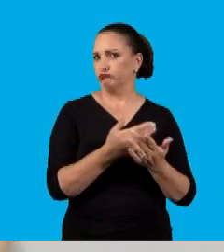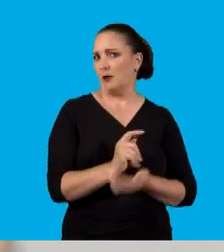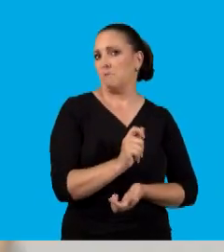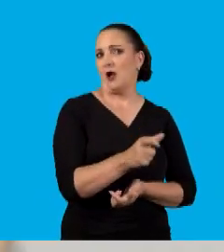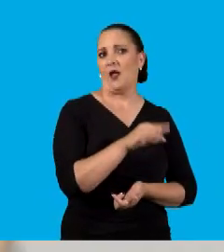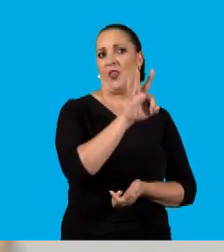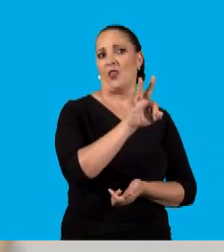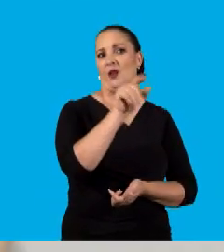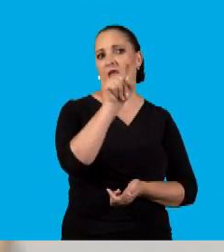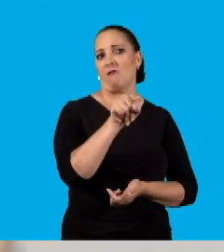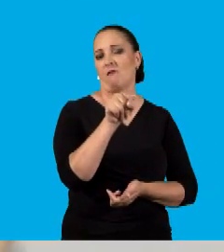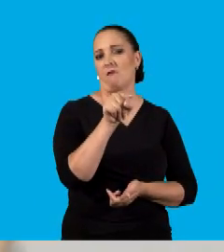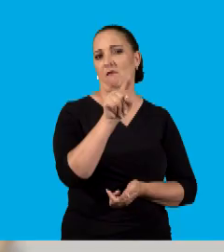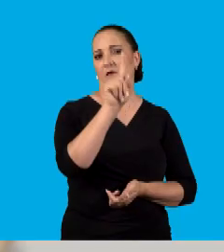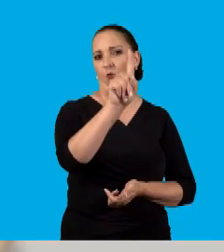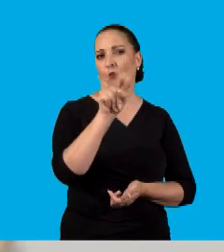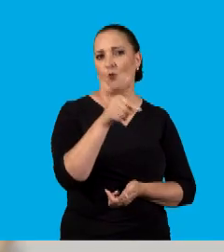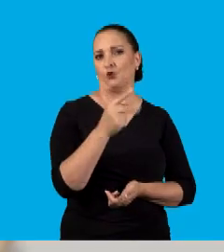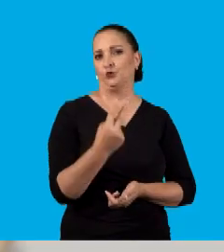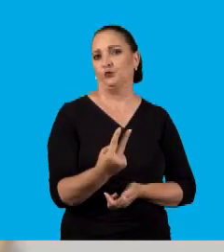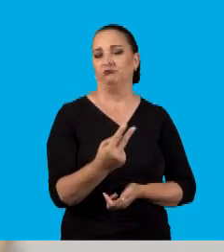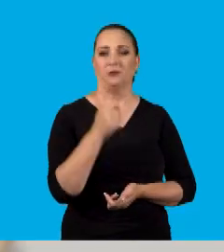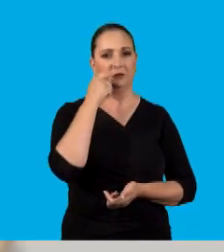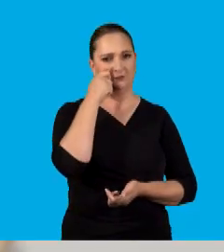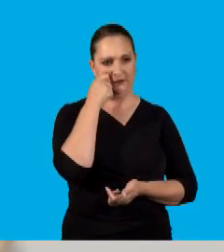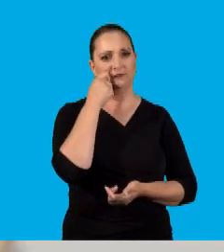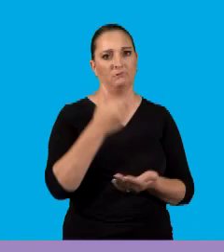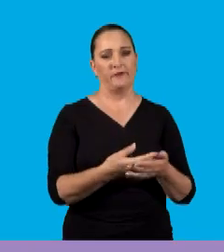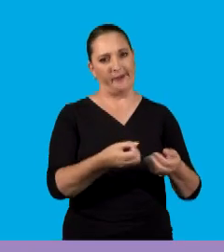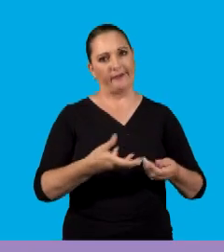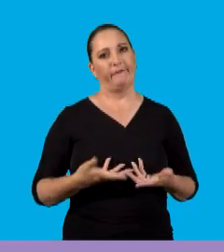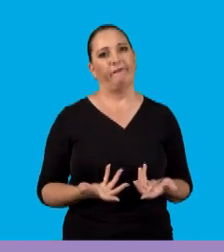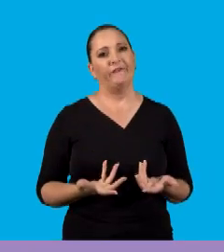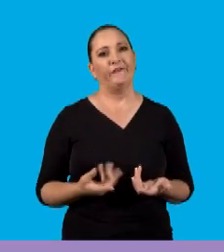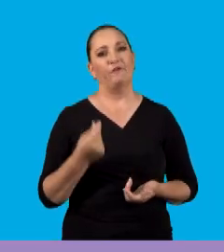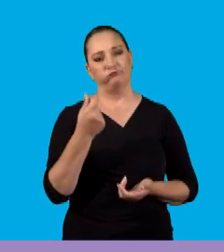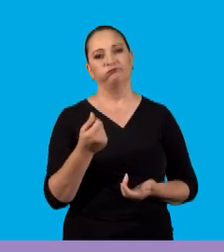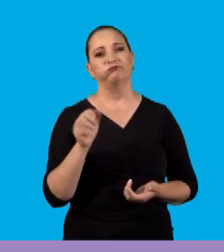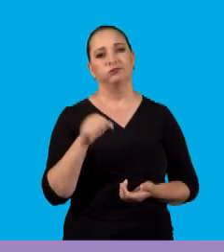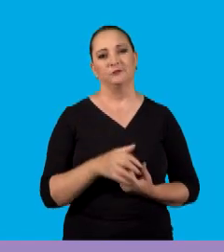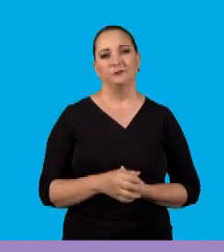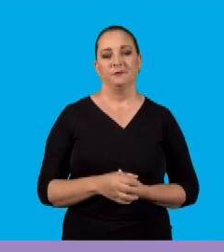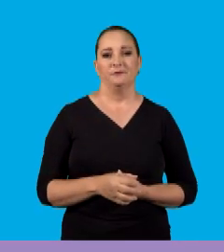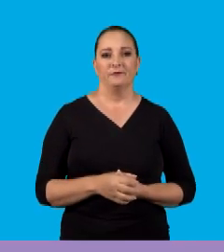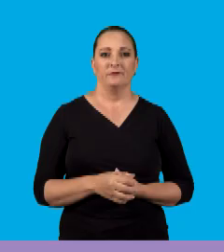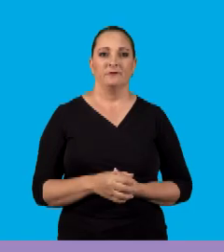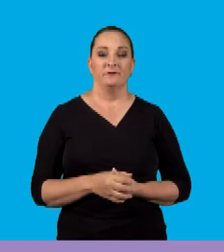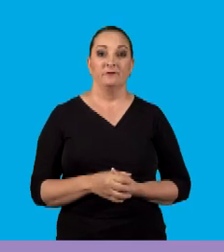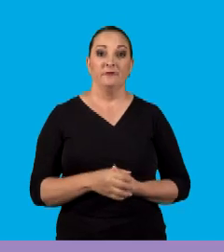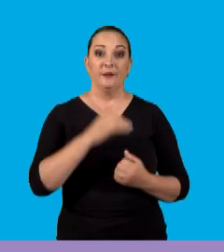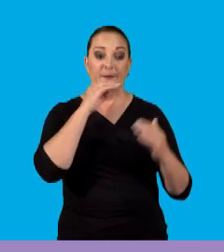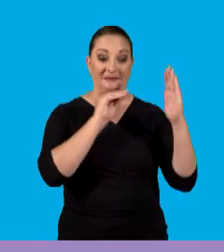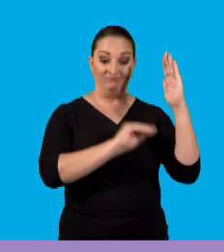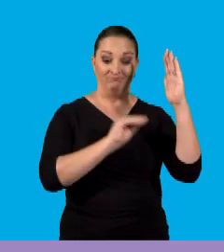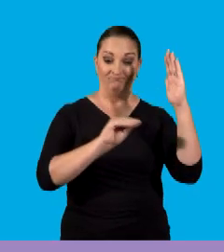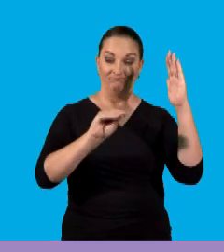3.5 kgs of meat, and they will be given that price for that meat. So which means that this